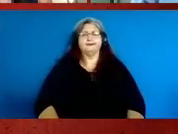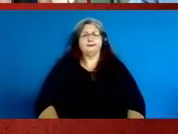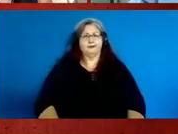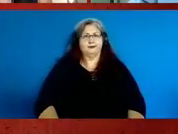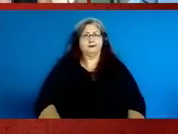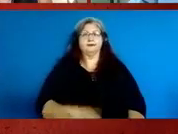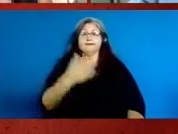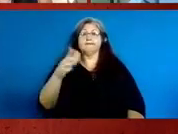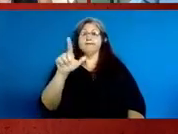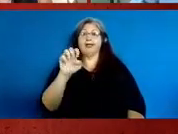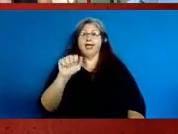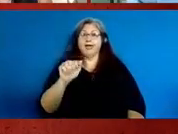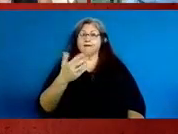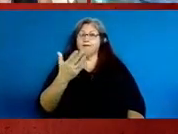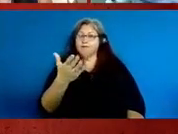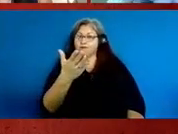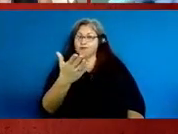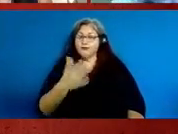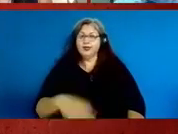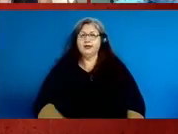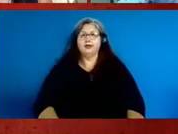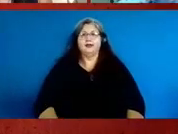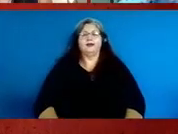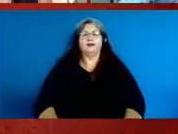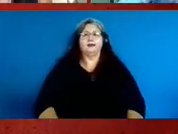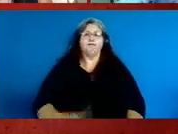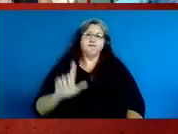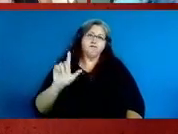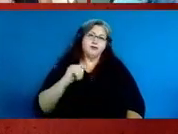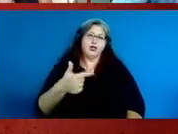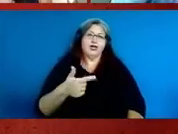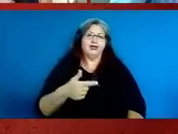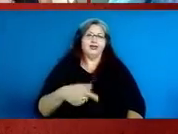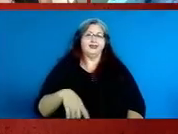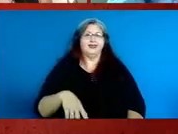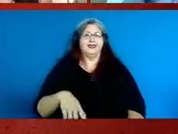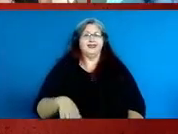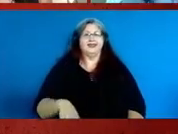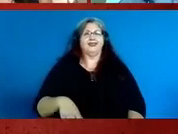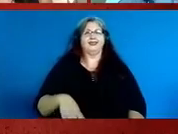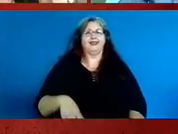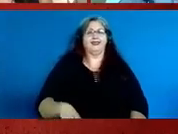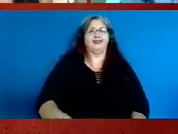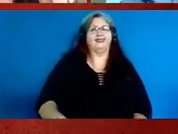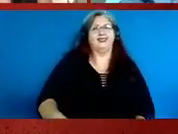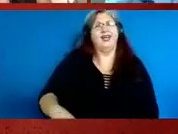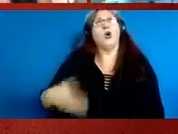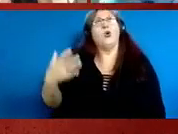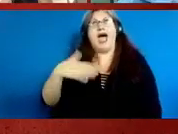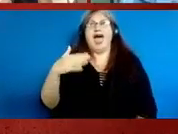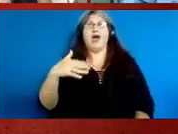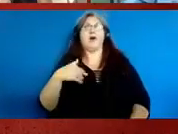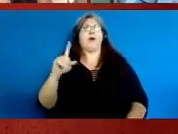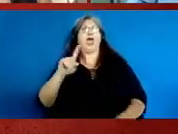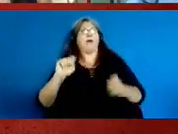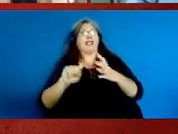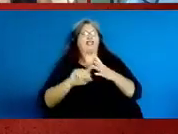Lea, what about you? Okay. Where will I even begin? You're going to go away singing Reflection.